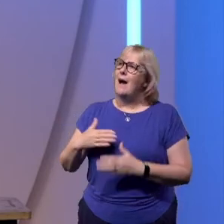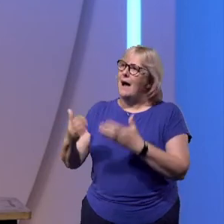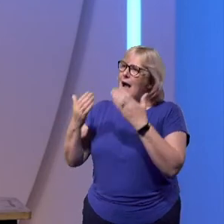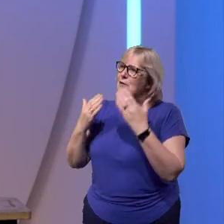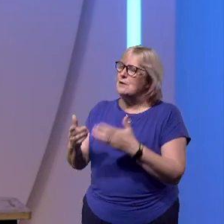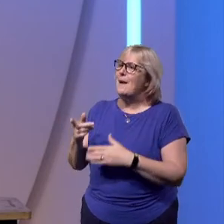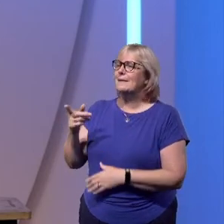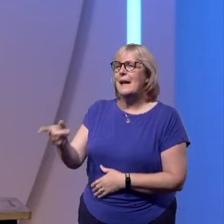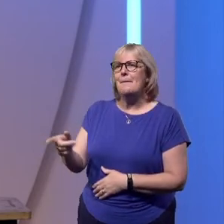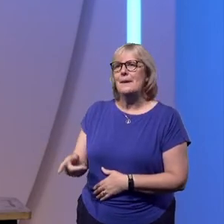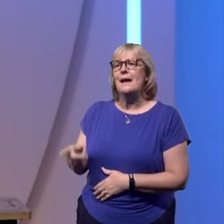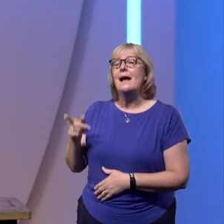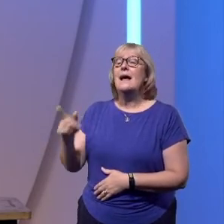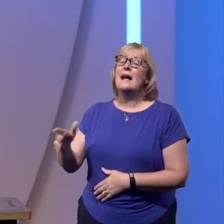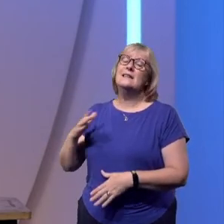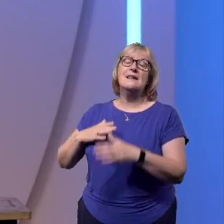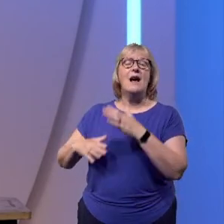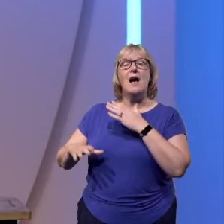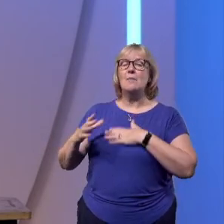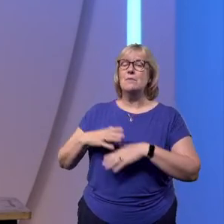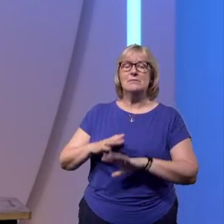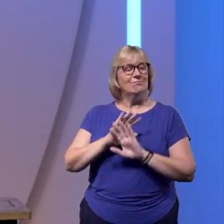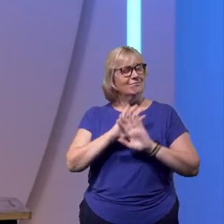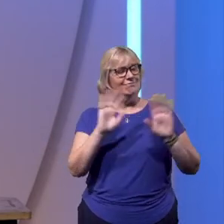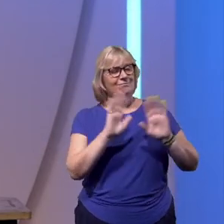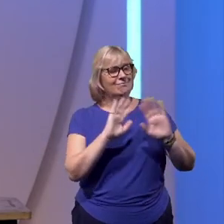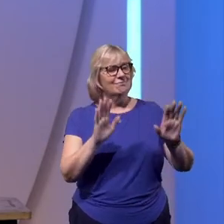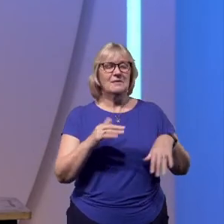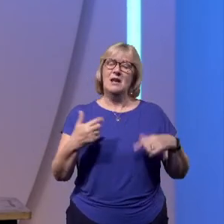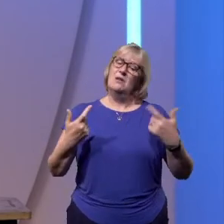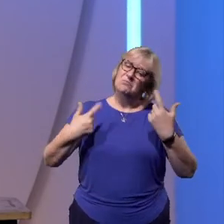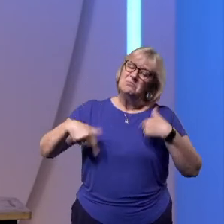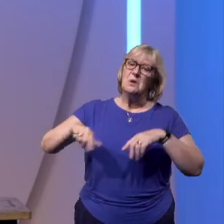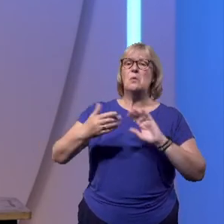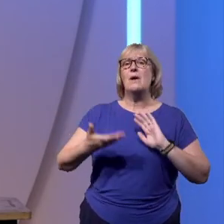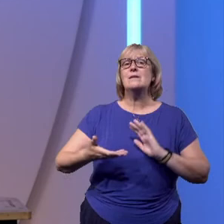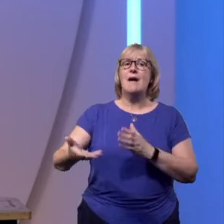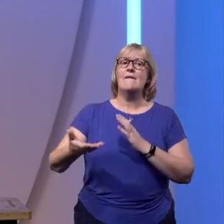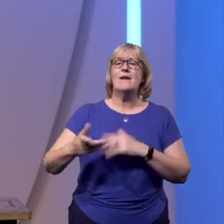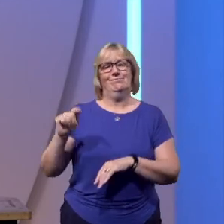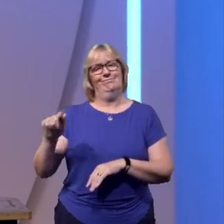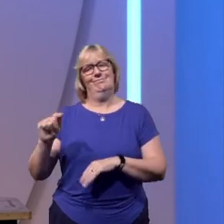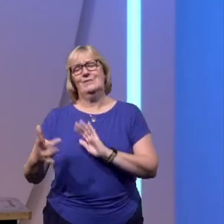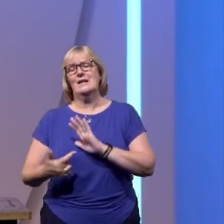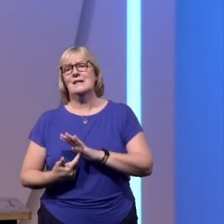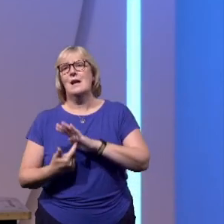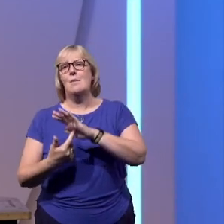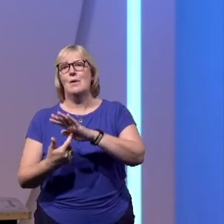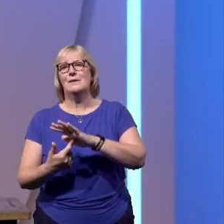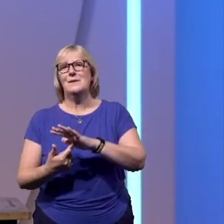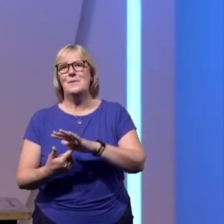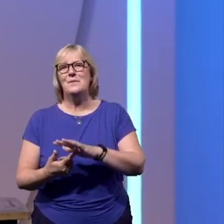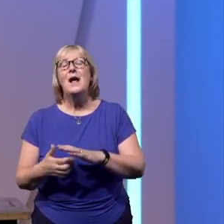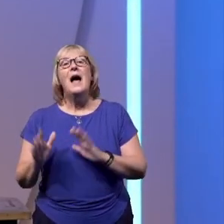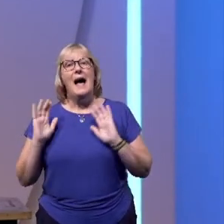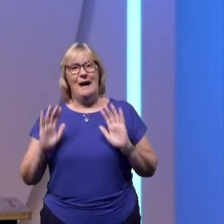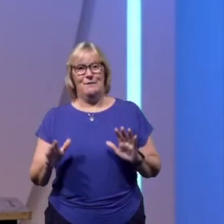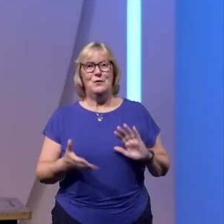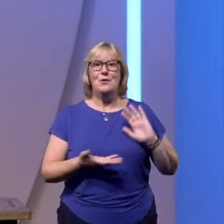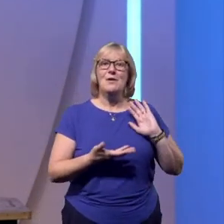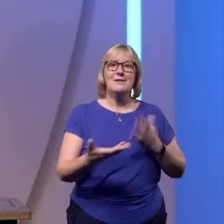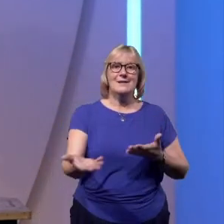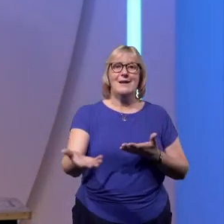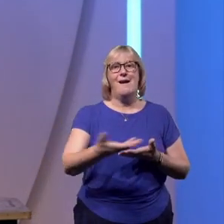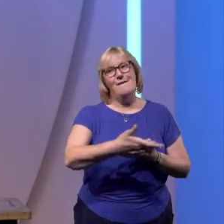that humility. Oh, no, Rico, we're servants. No, just dismissed it, getting on with serving. We are to be the servants of all. It